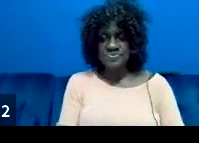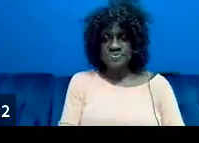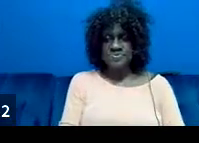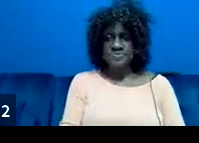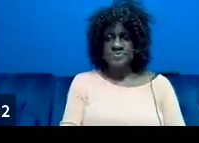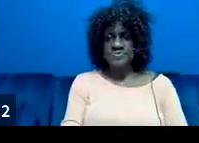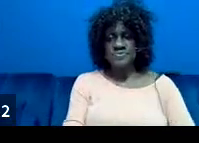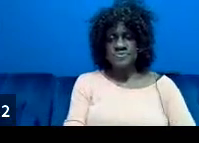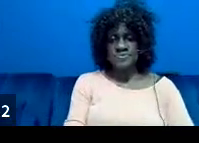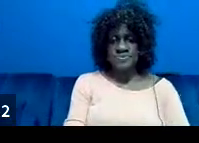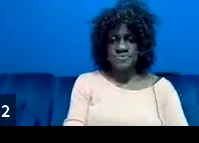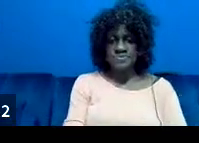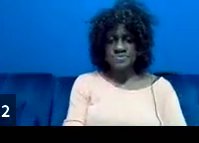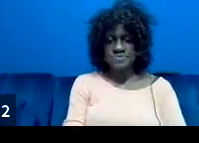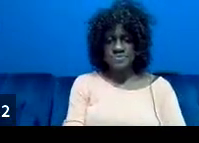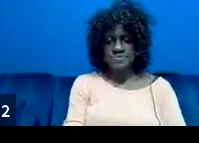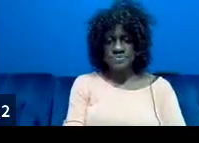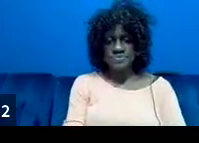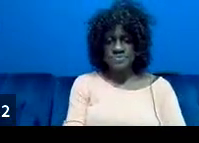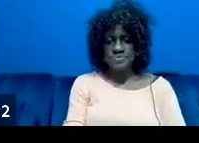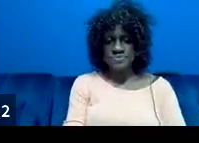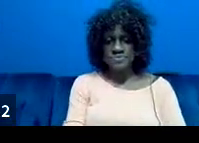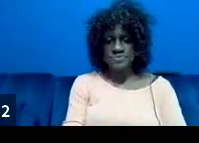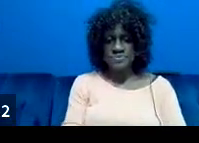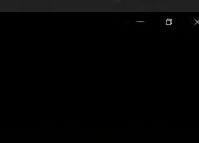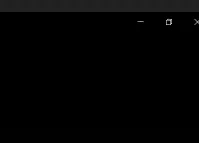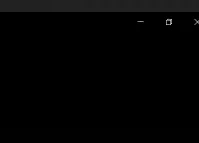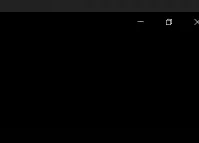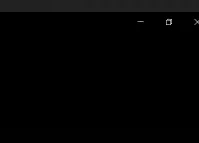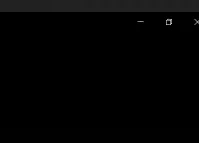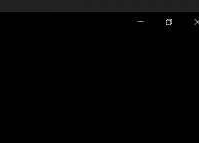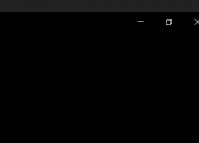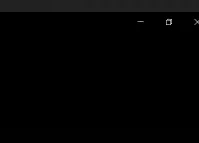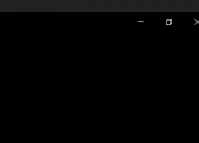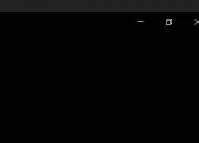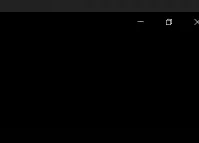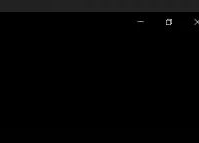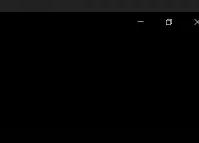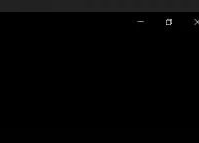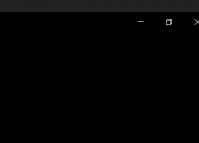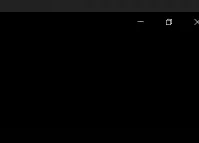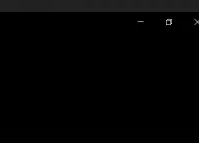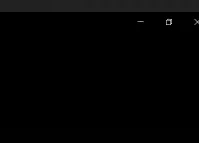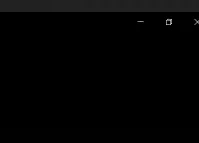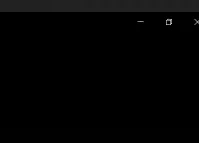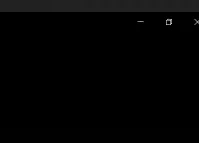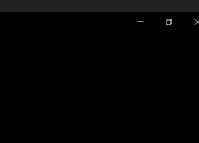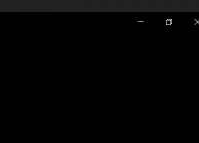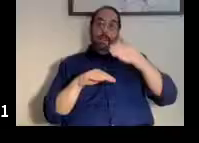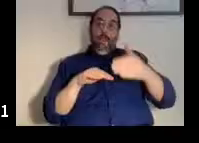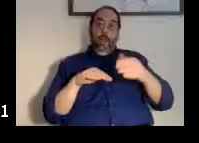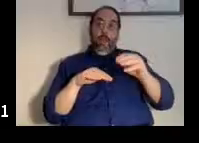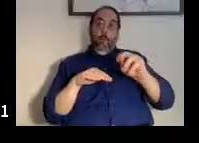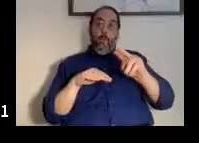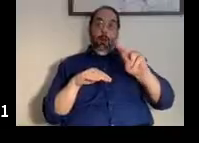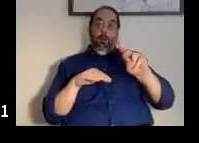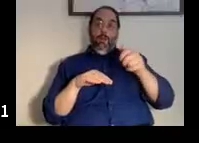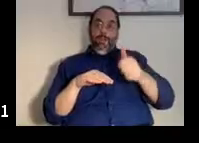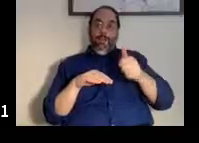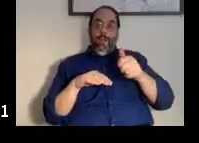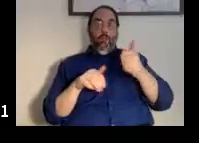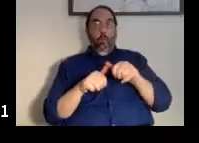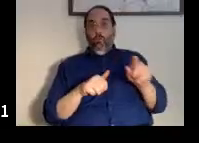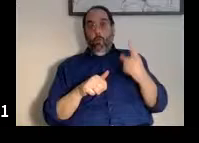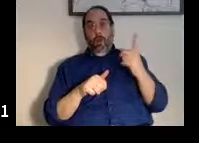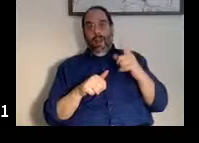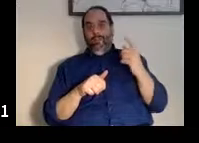if there's only one up there, I think you're still cool with just doing a transfer platform or even just the mound, because remember, only one would have to